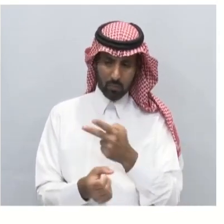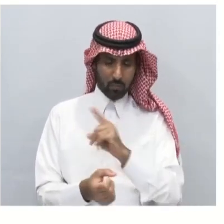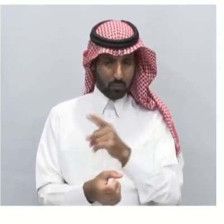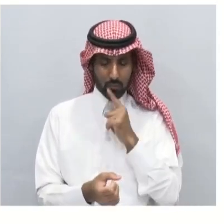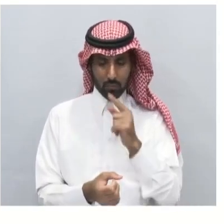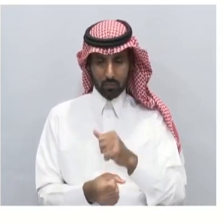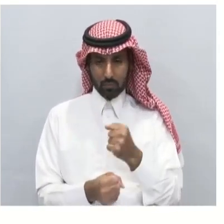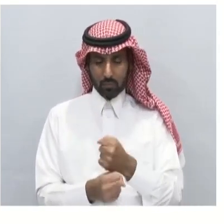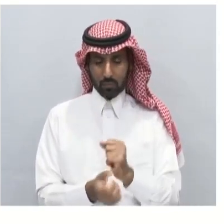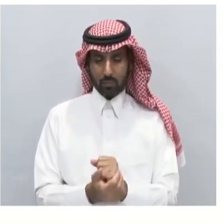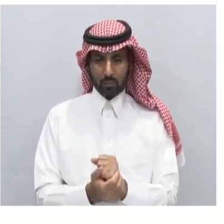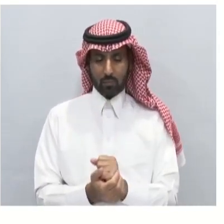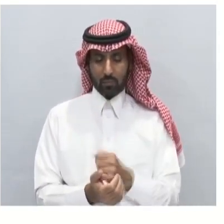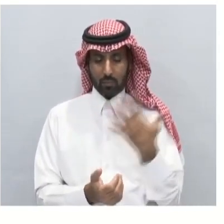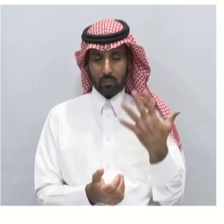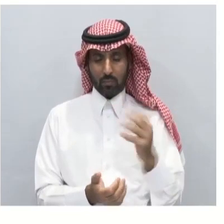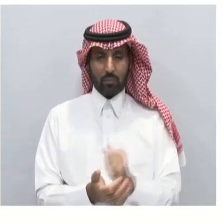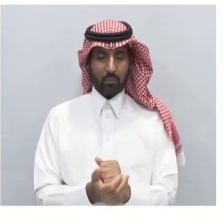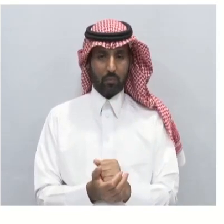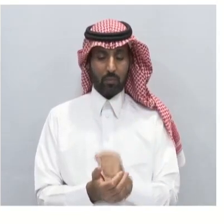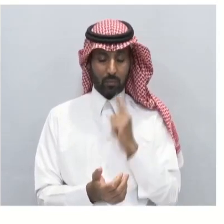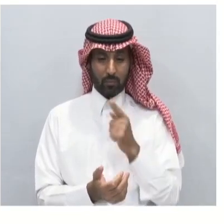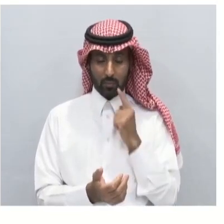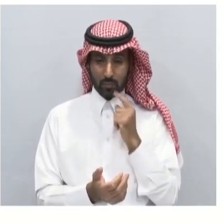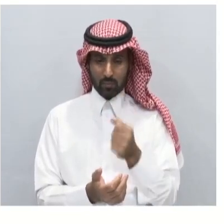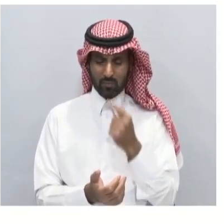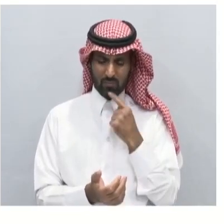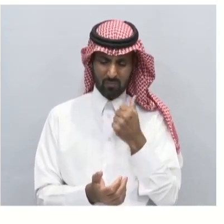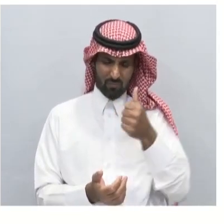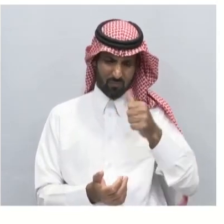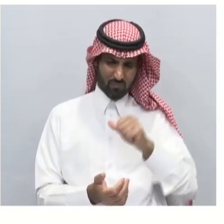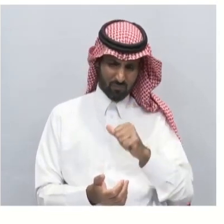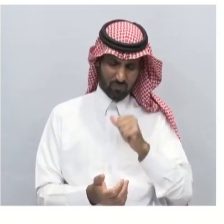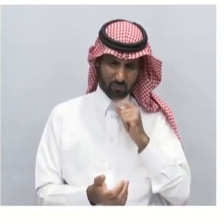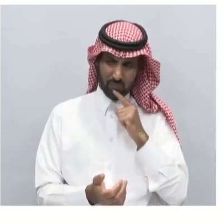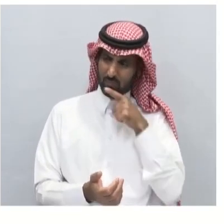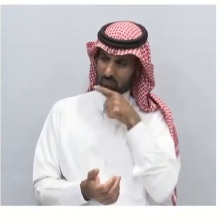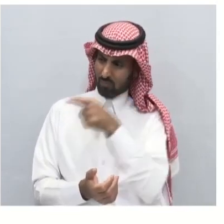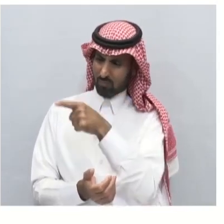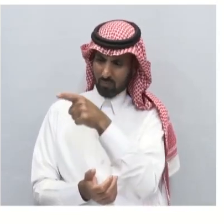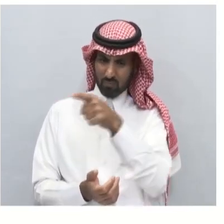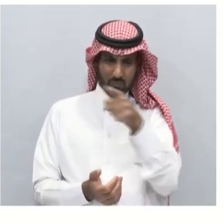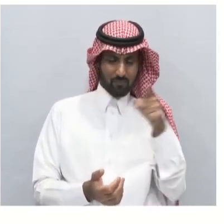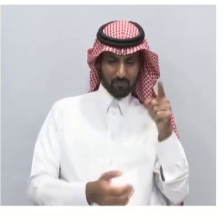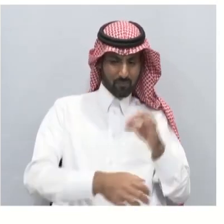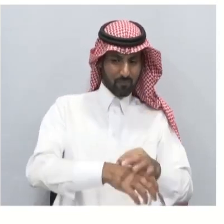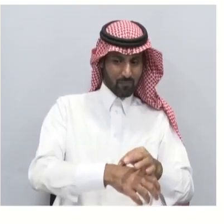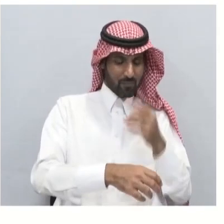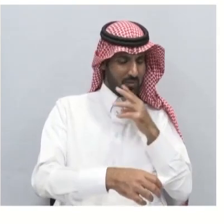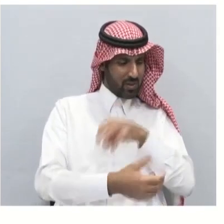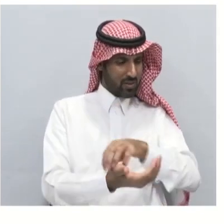doing. Five, it's rude to point at people in